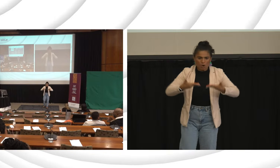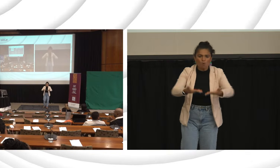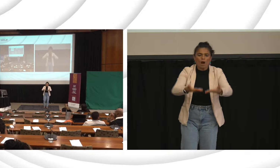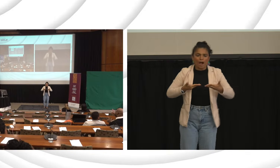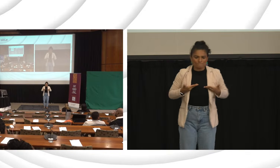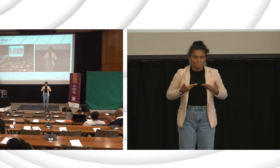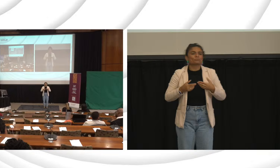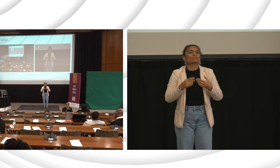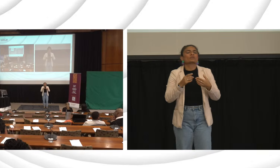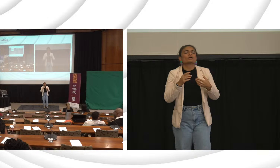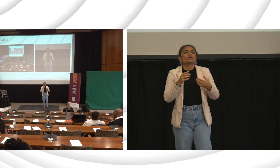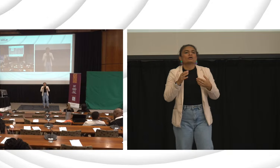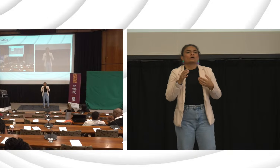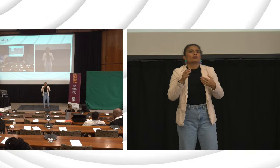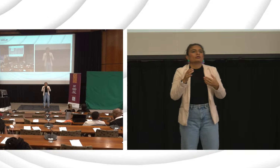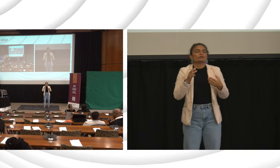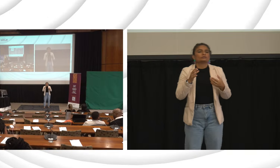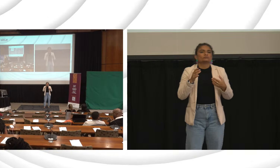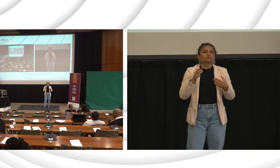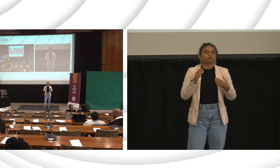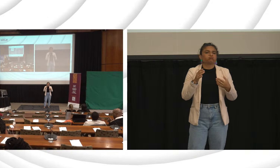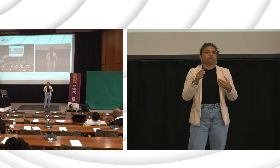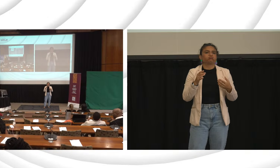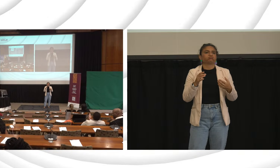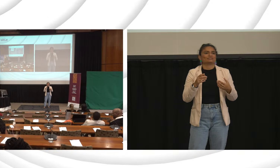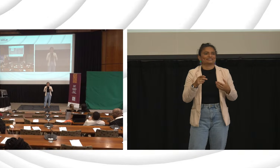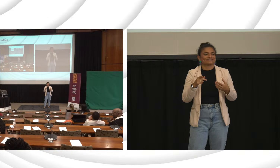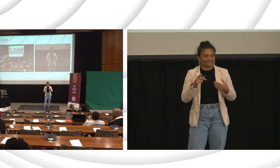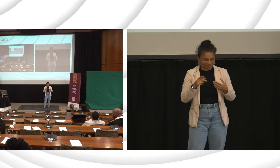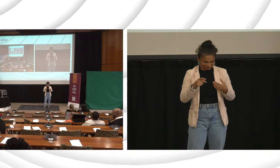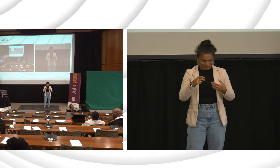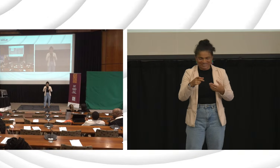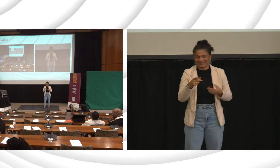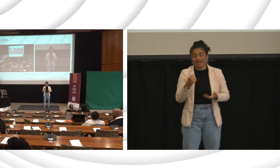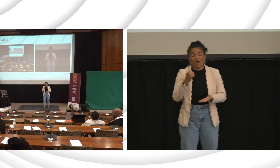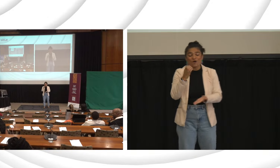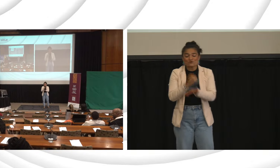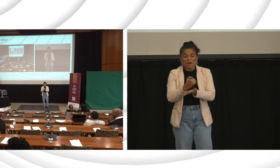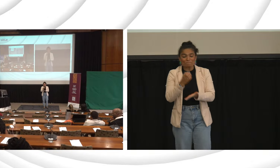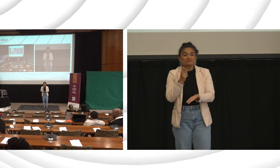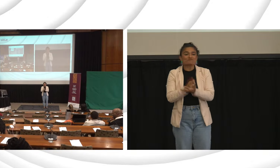we are happy to work with you, SADiLaR and HandLab and SLADE.